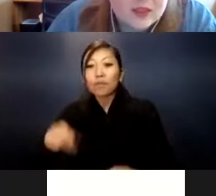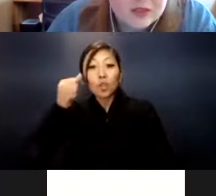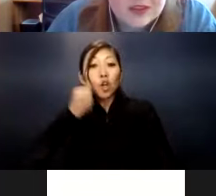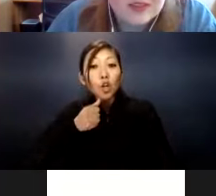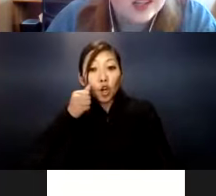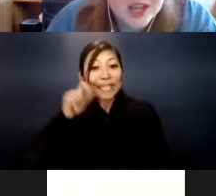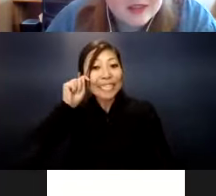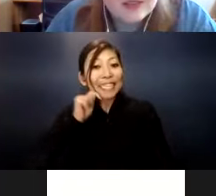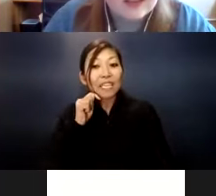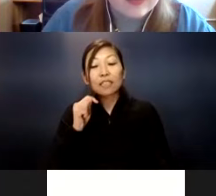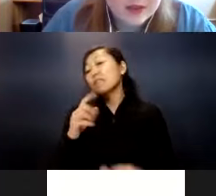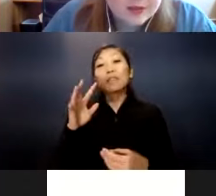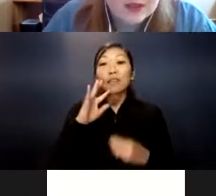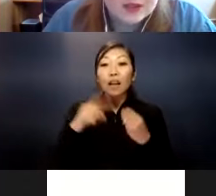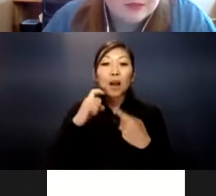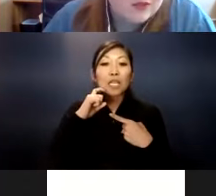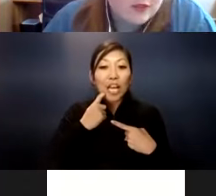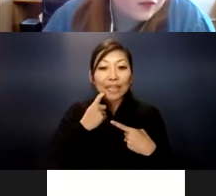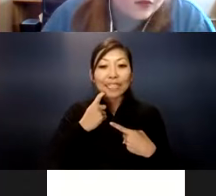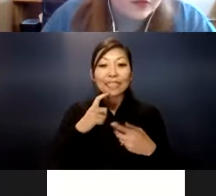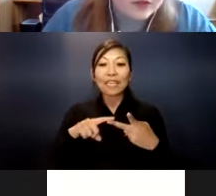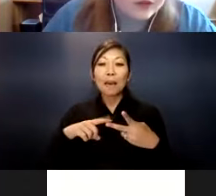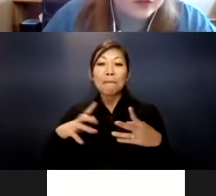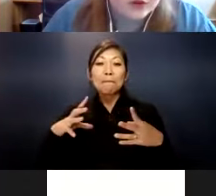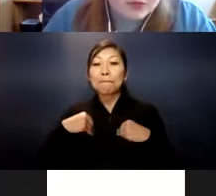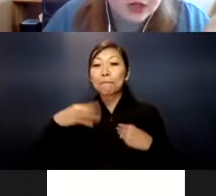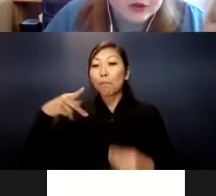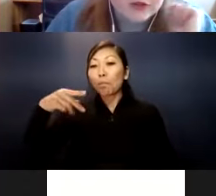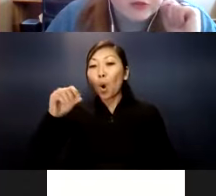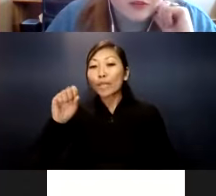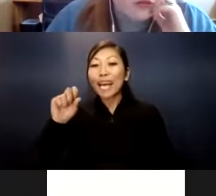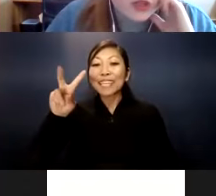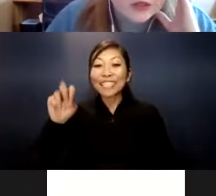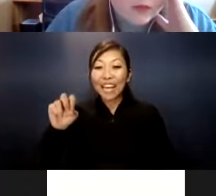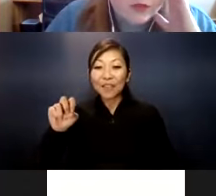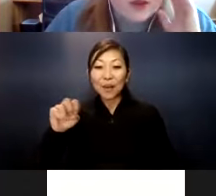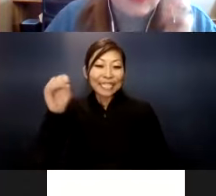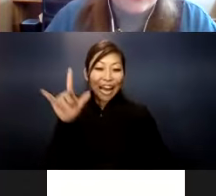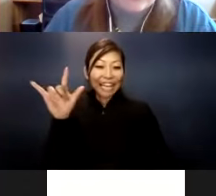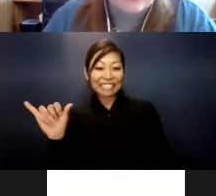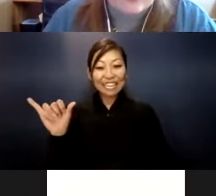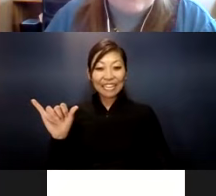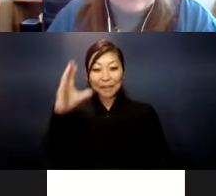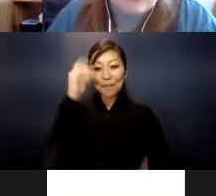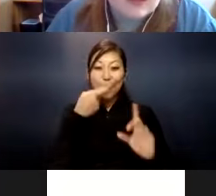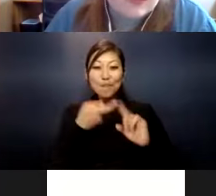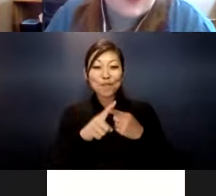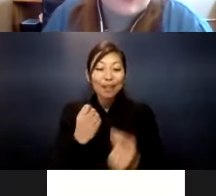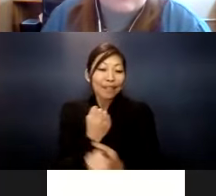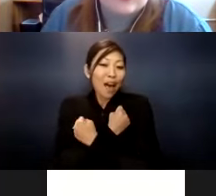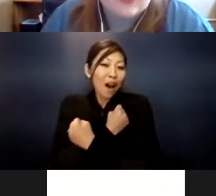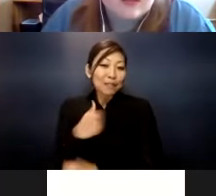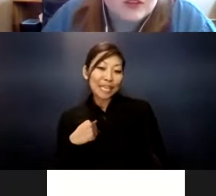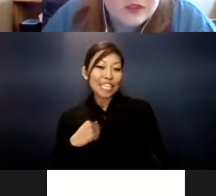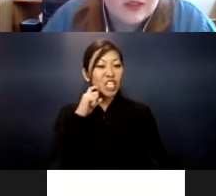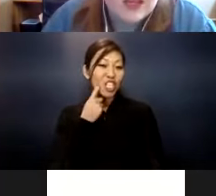the possessiveness and jealousy is sexy, and it means that their partner, the boyfriend, really loves them. They believe that